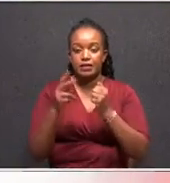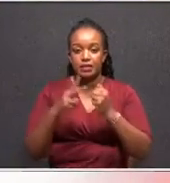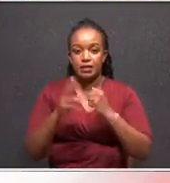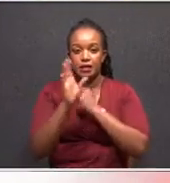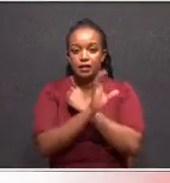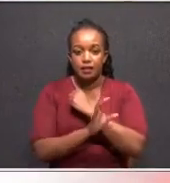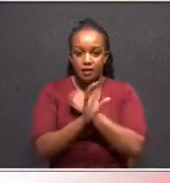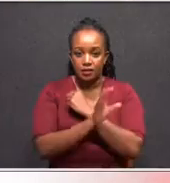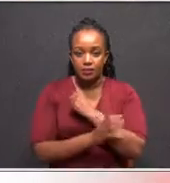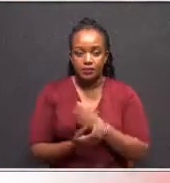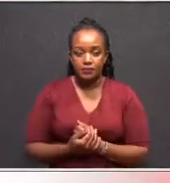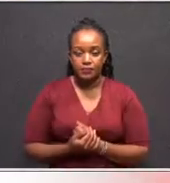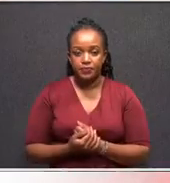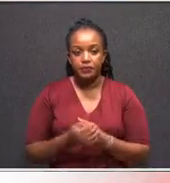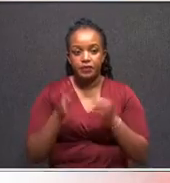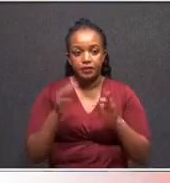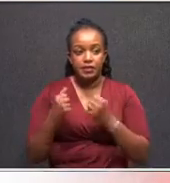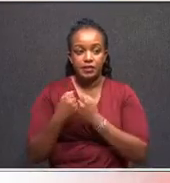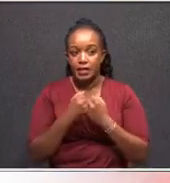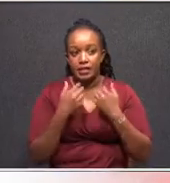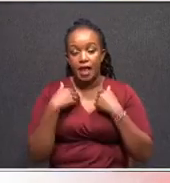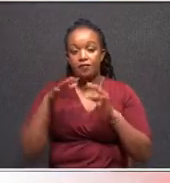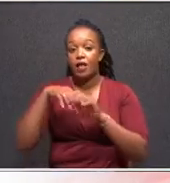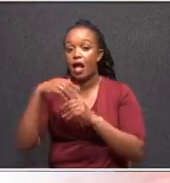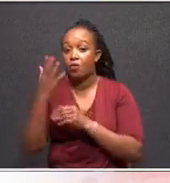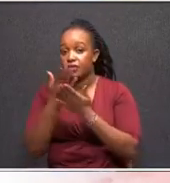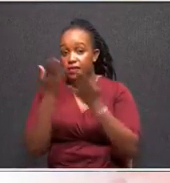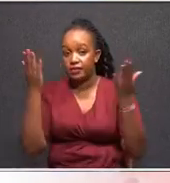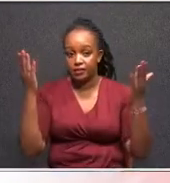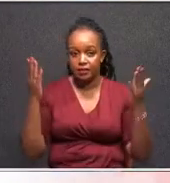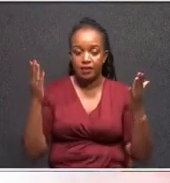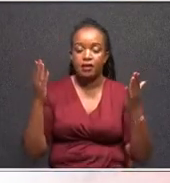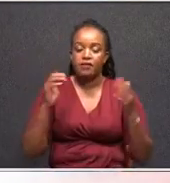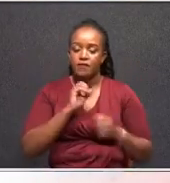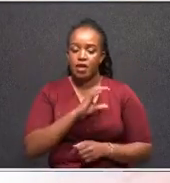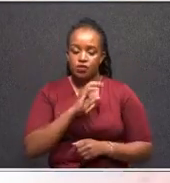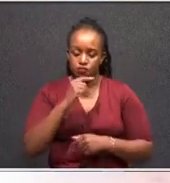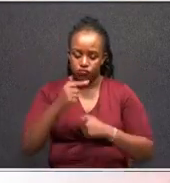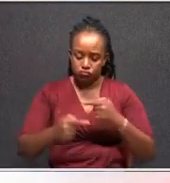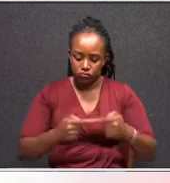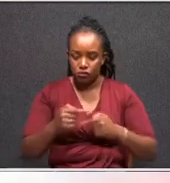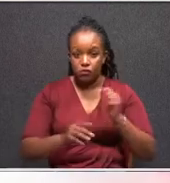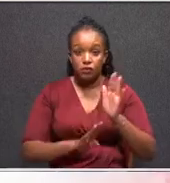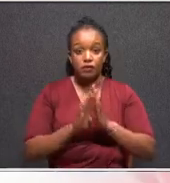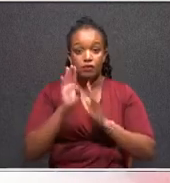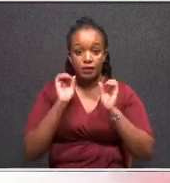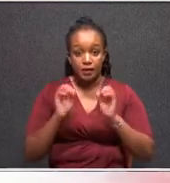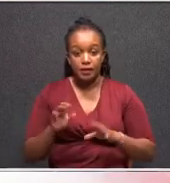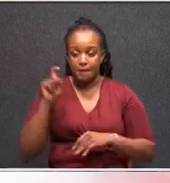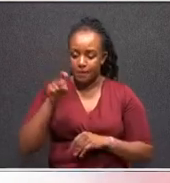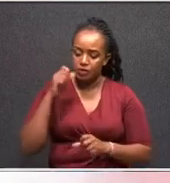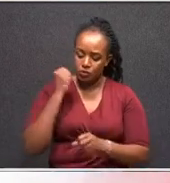Hata tukikuwa na ugumu inje, hatuwezi kuogopa kuendelea mbele. Sa lazima